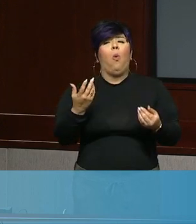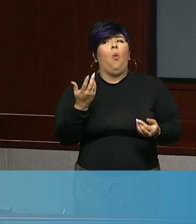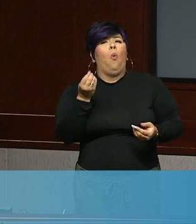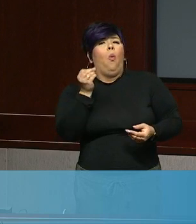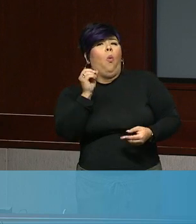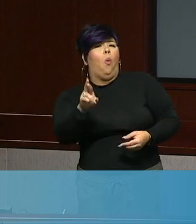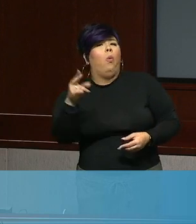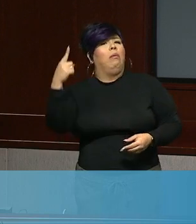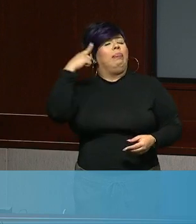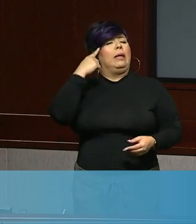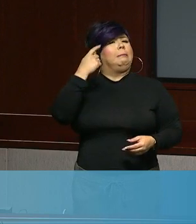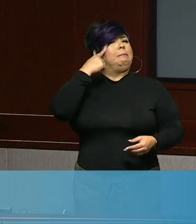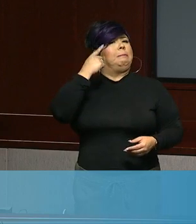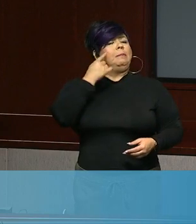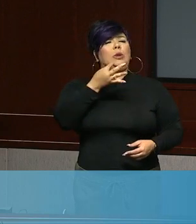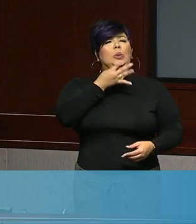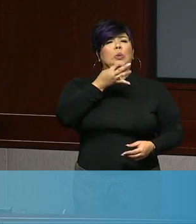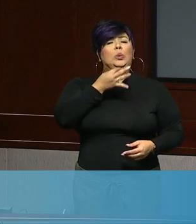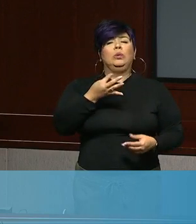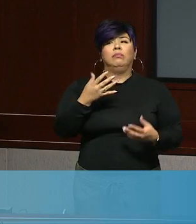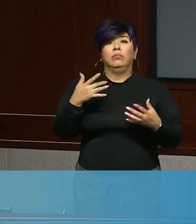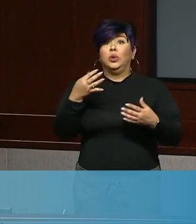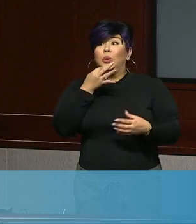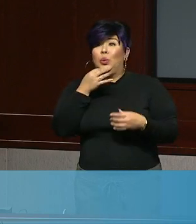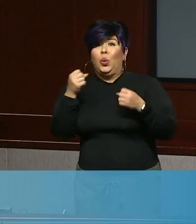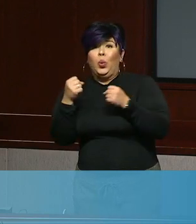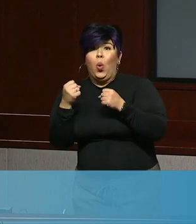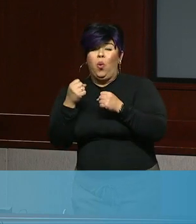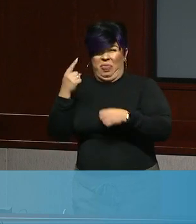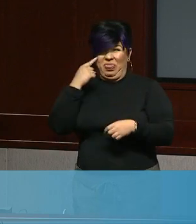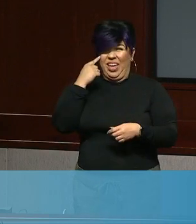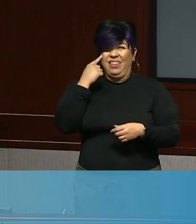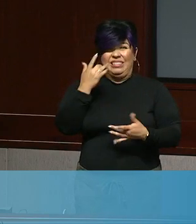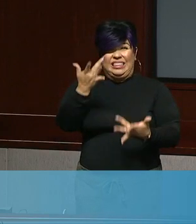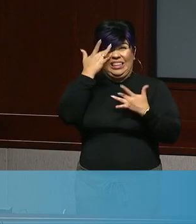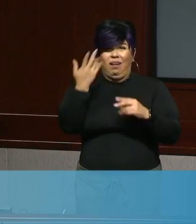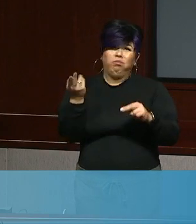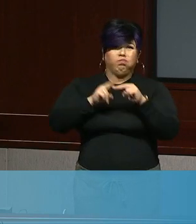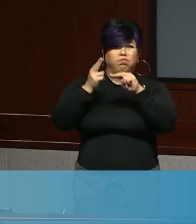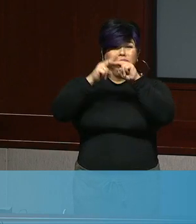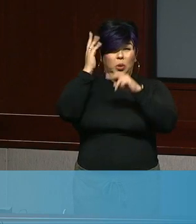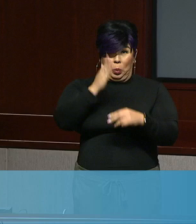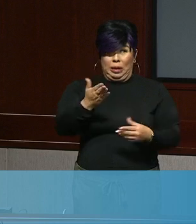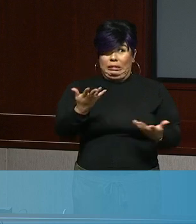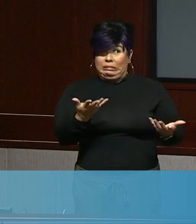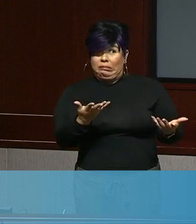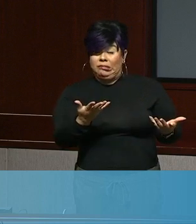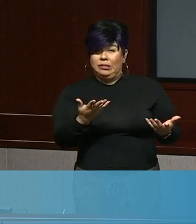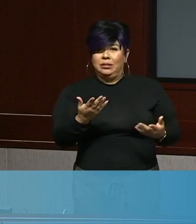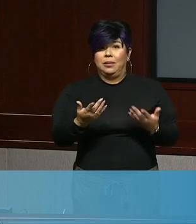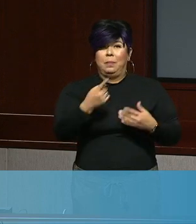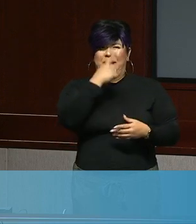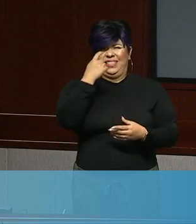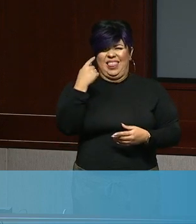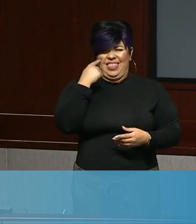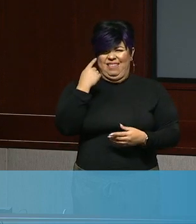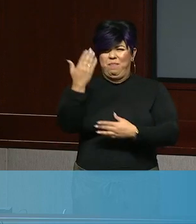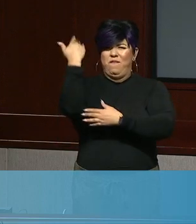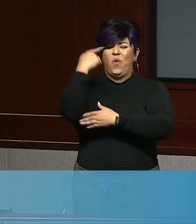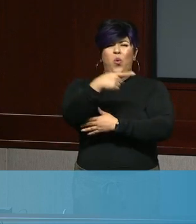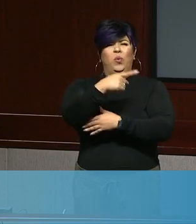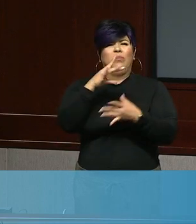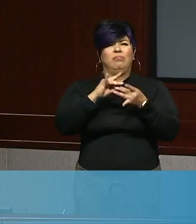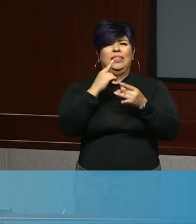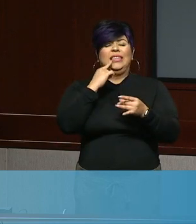potential increase as we get into these colder months? I know Mr. Constantine had said we expect our peak sometime early next year. So are we expecting